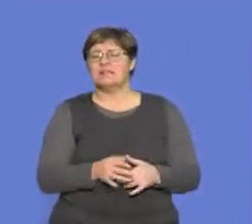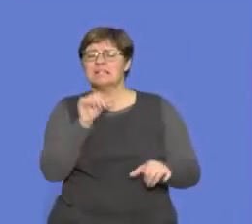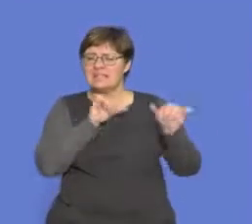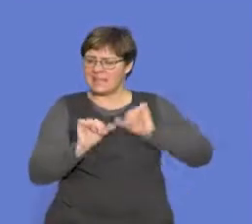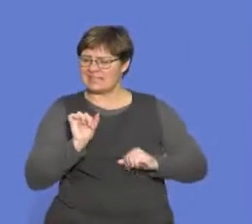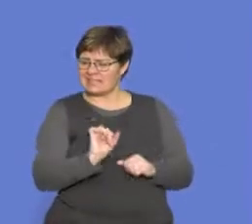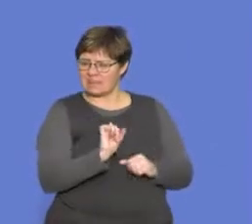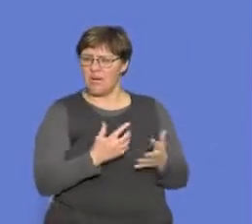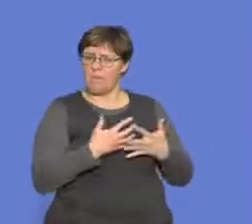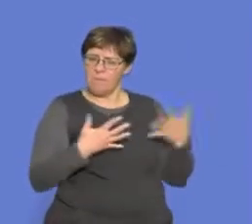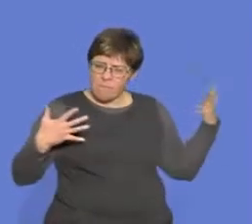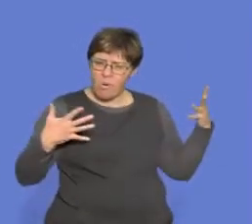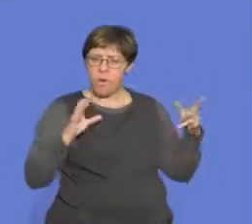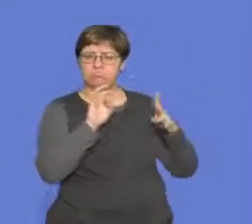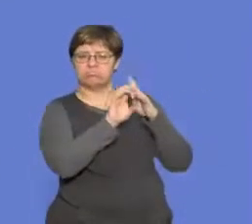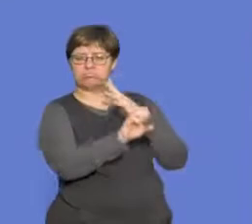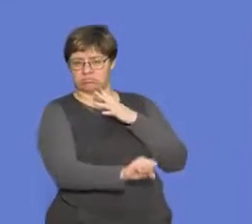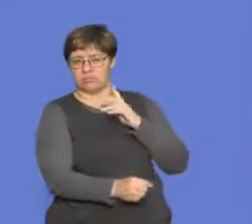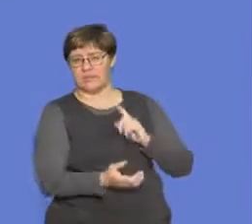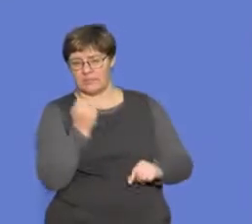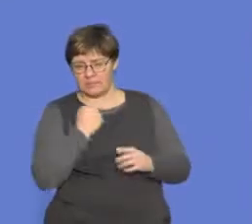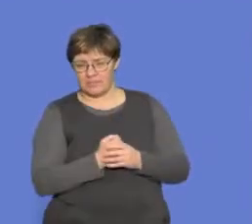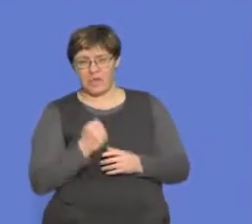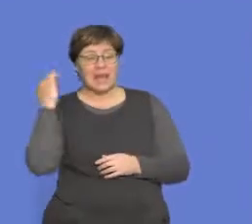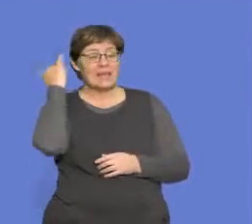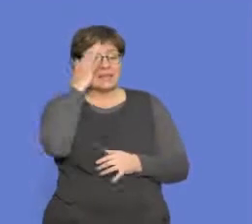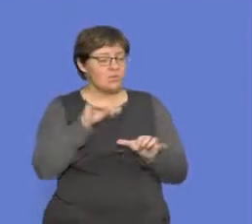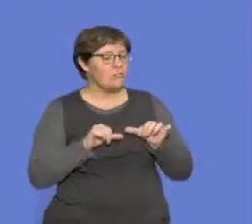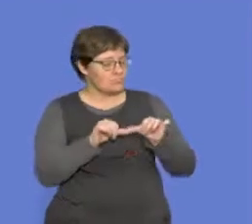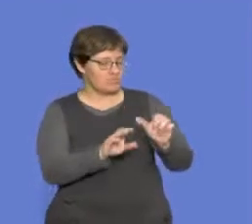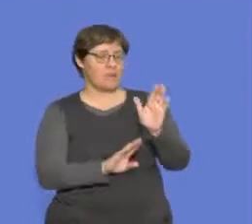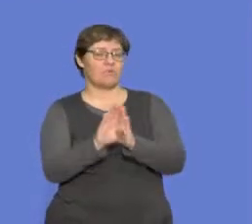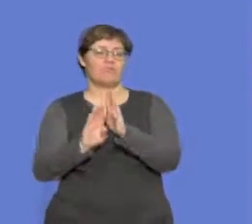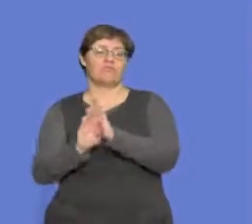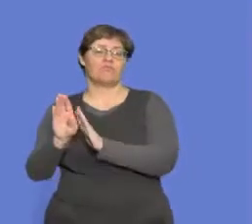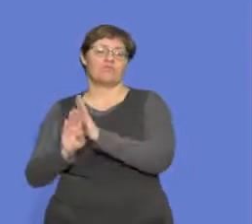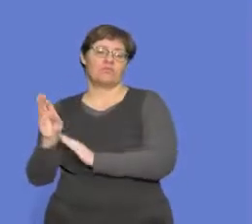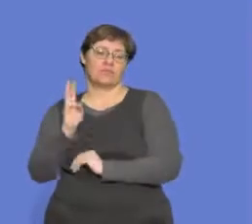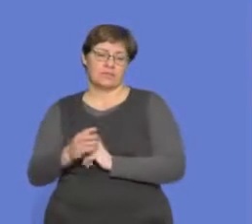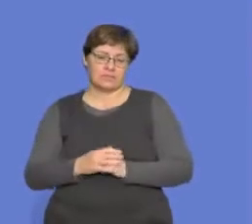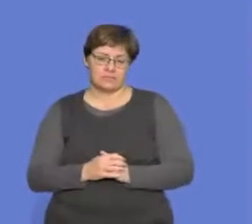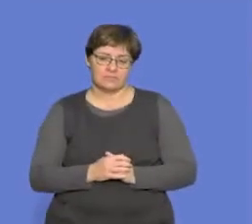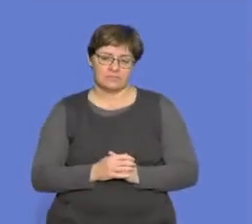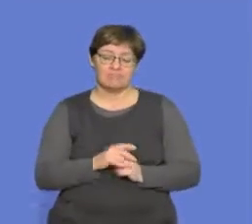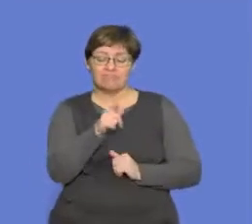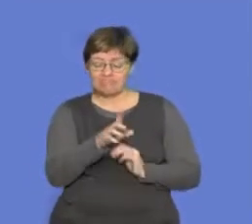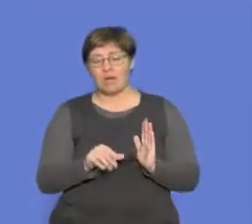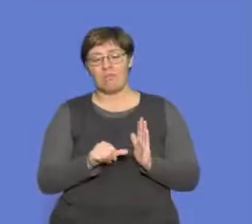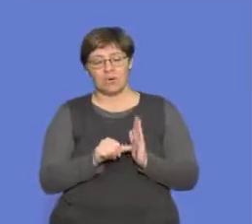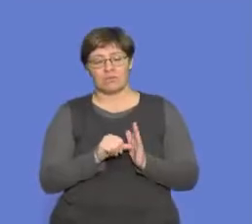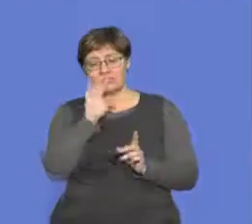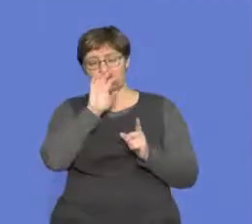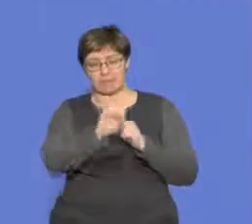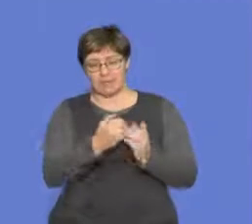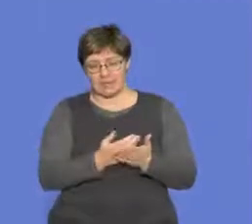more discoveries will come to light and theories will continue to be improved upon and revised. And that's important that we recognize